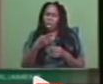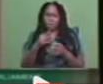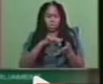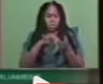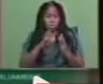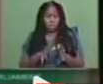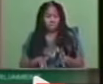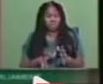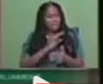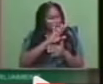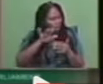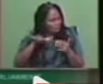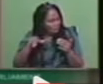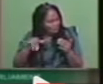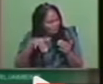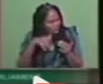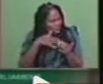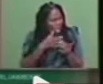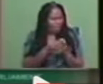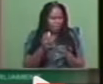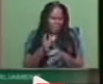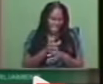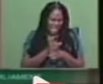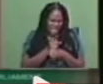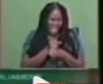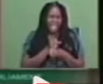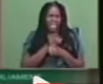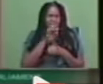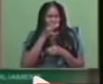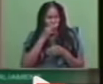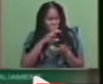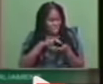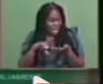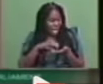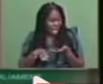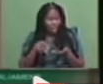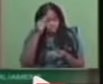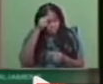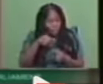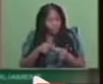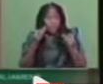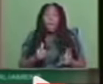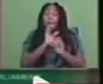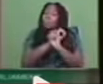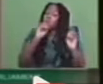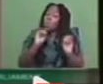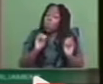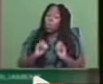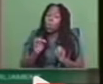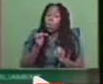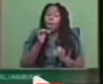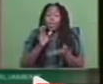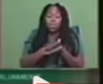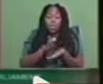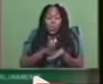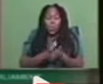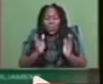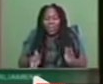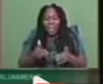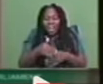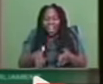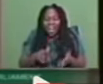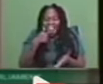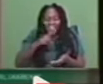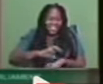they've been without access to school feeding? If not, what has happened to all of the rest? The minister has declared he has spent over